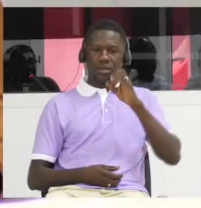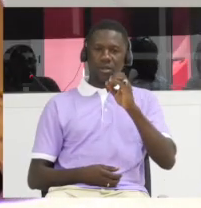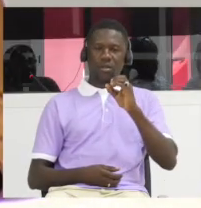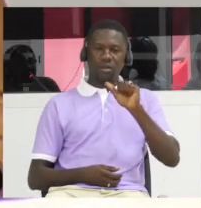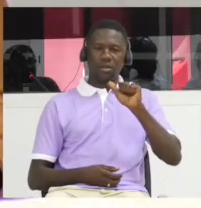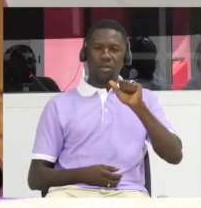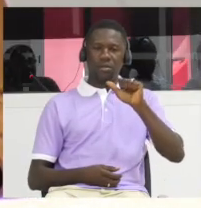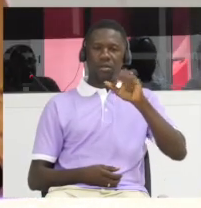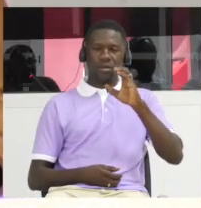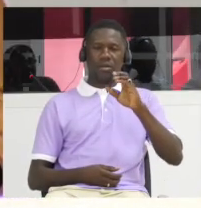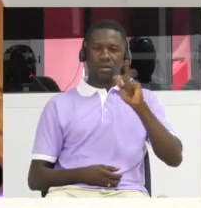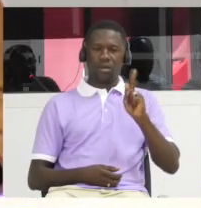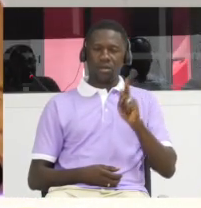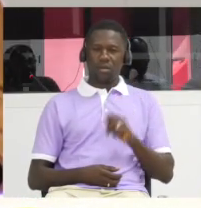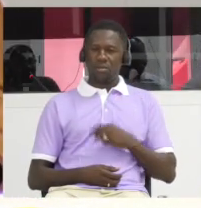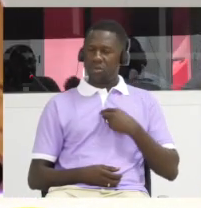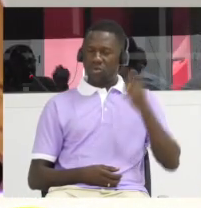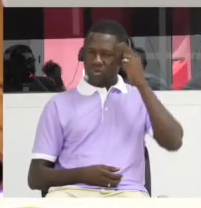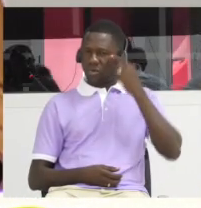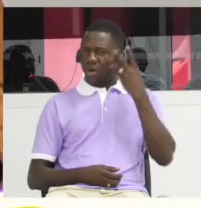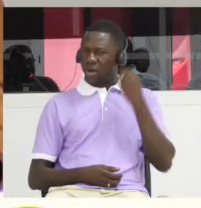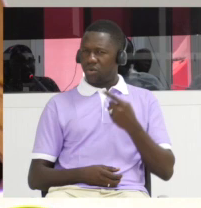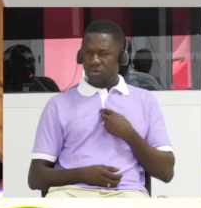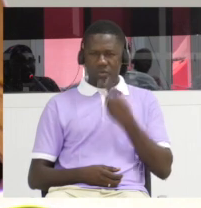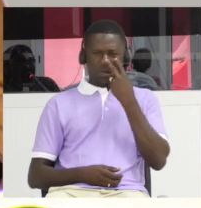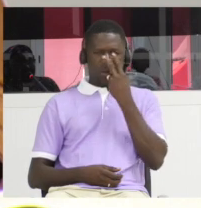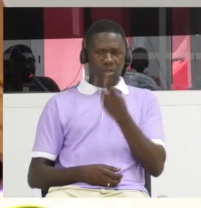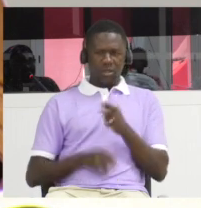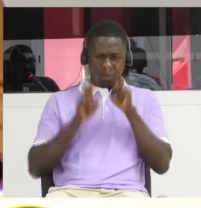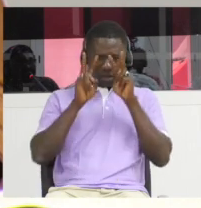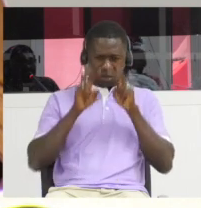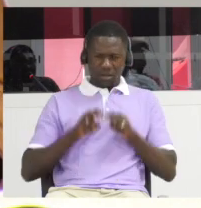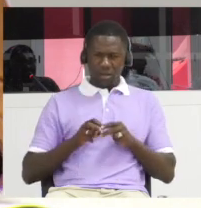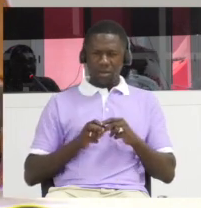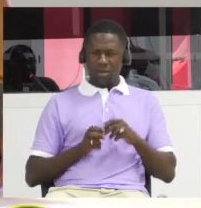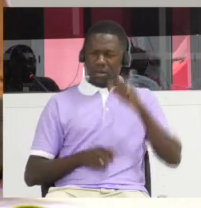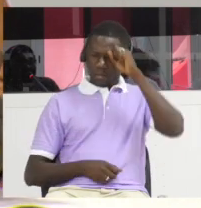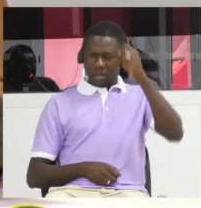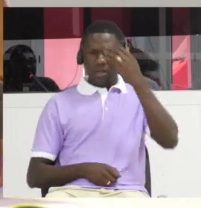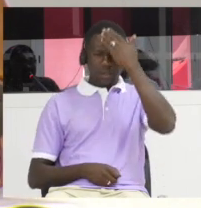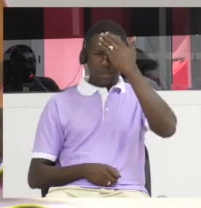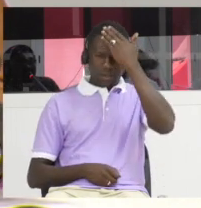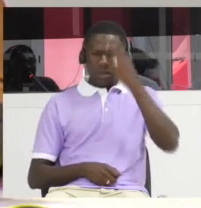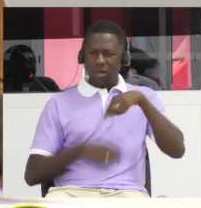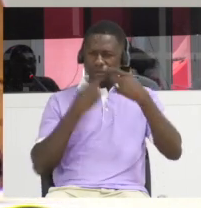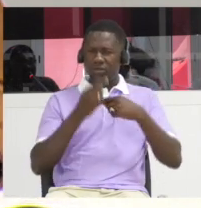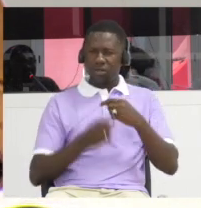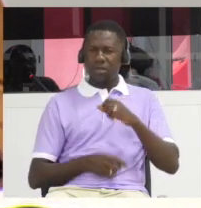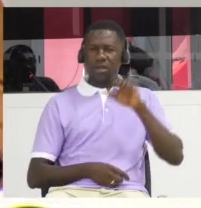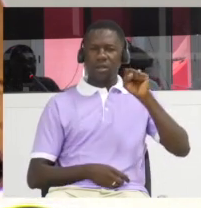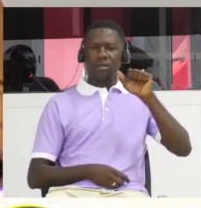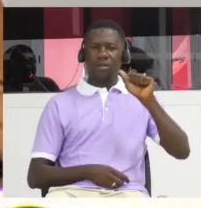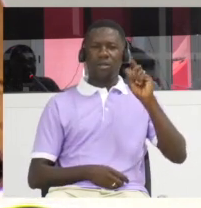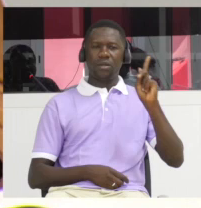I don't know how you will perceive President Jawara after Sekou has lost his